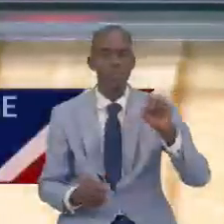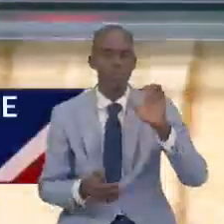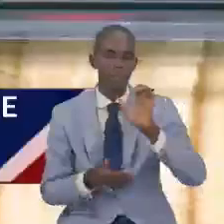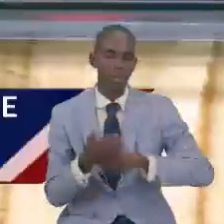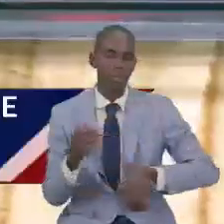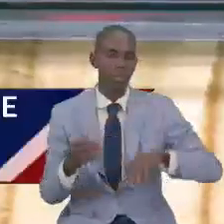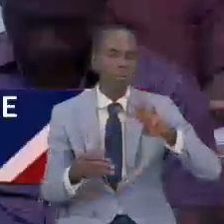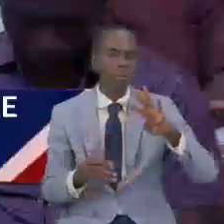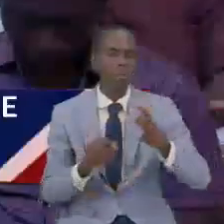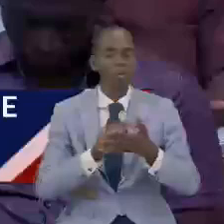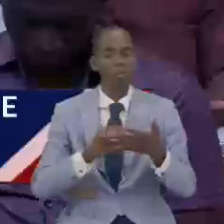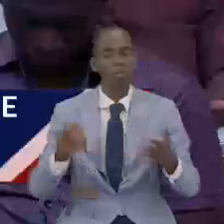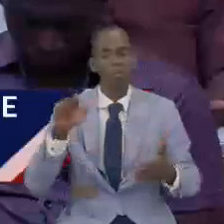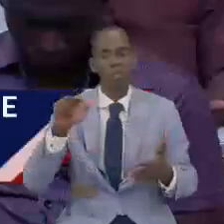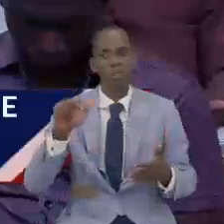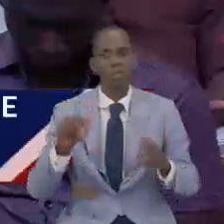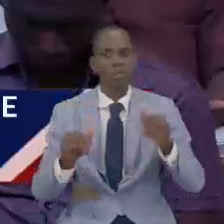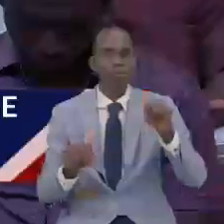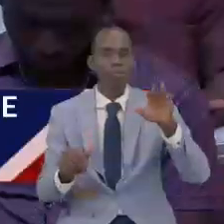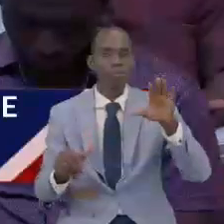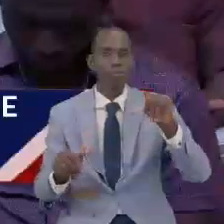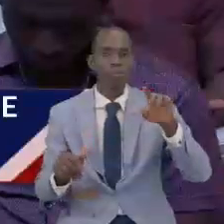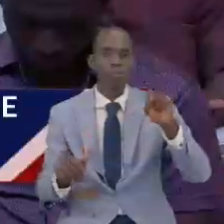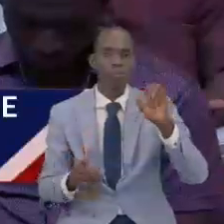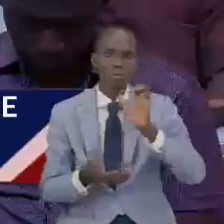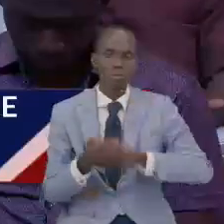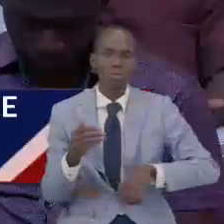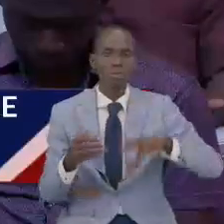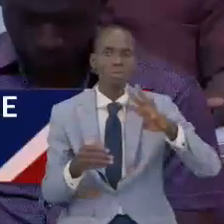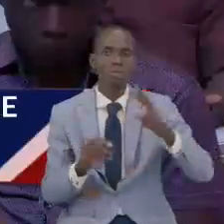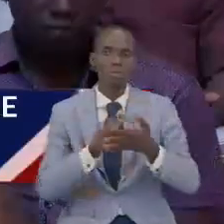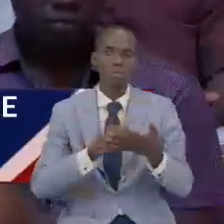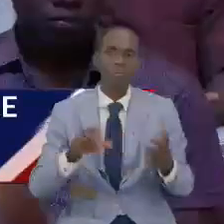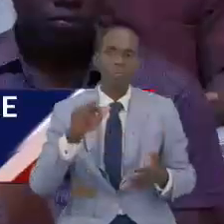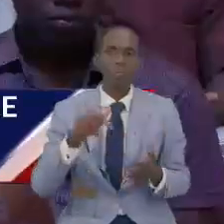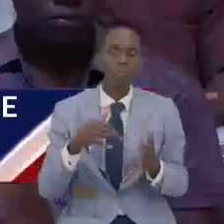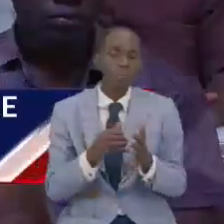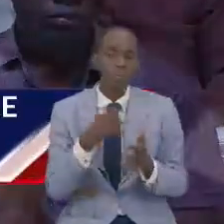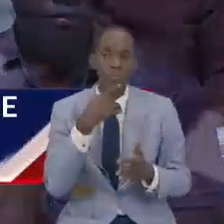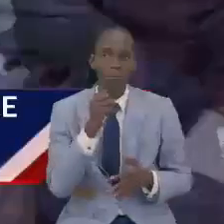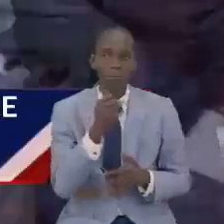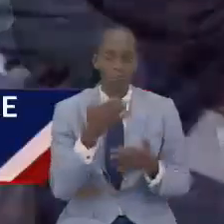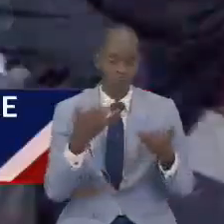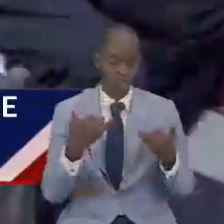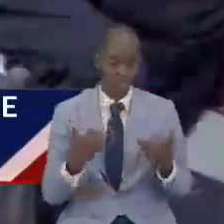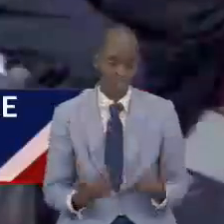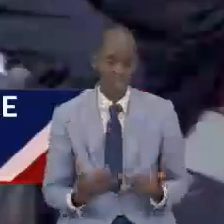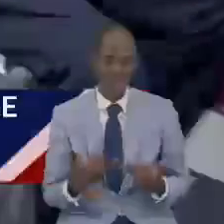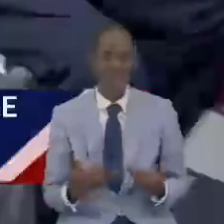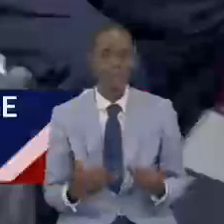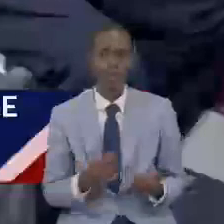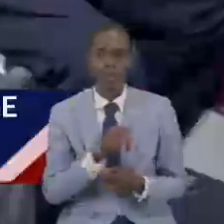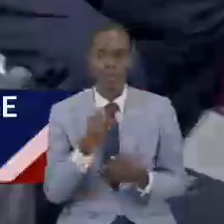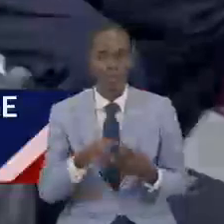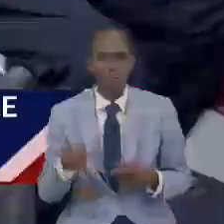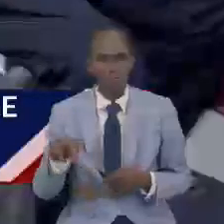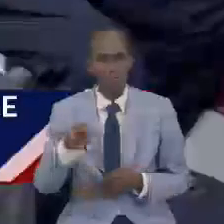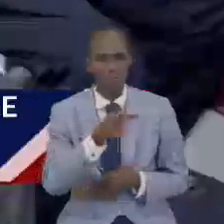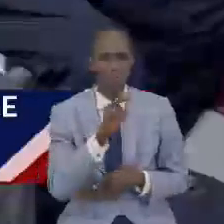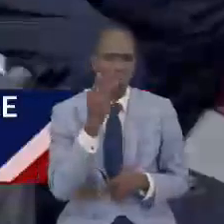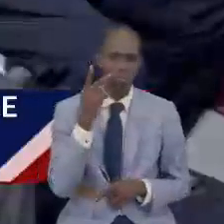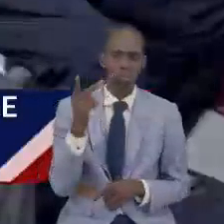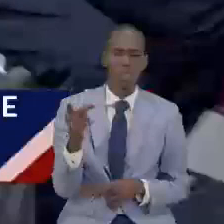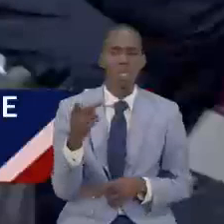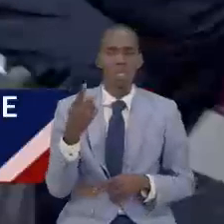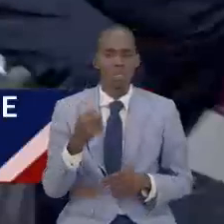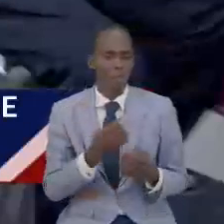Acts chapter 4, we're looking at verse 13. It says, now when they saw the